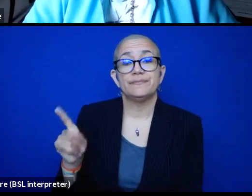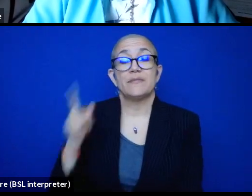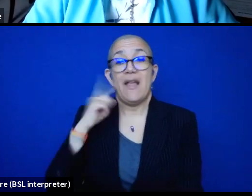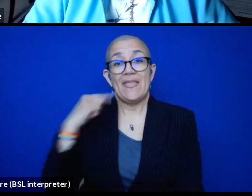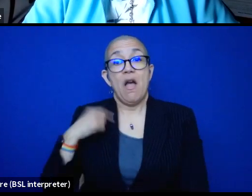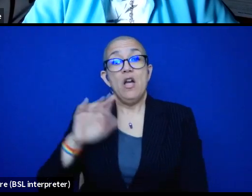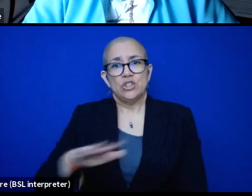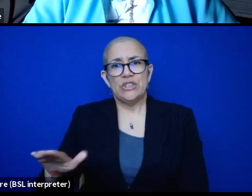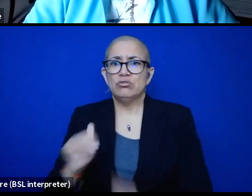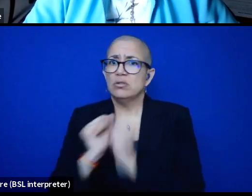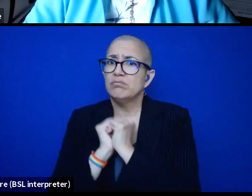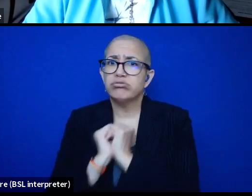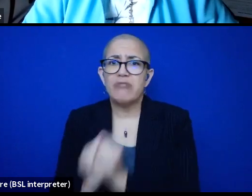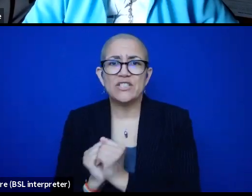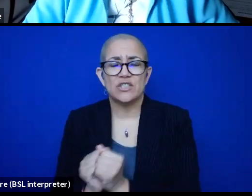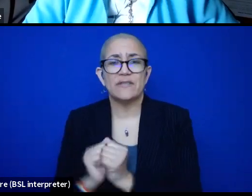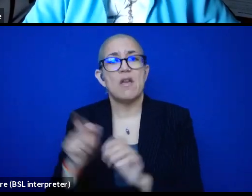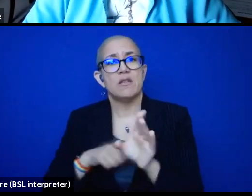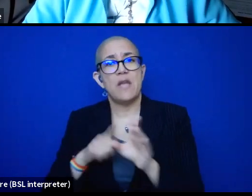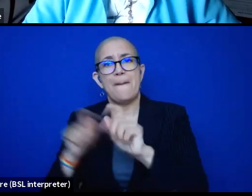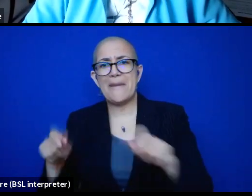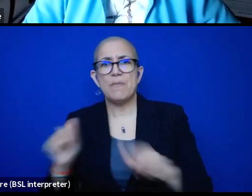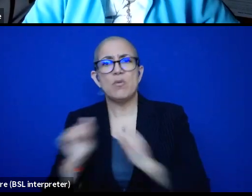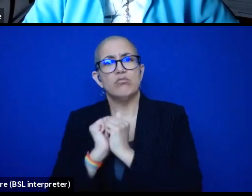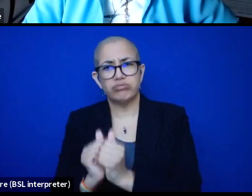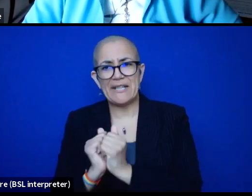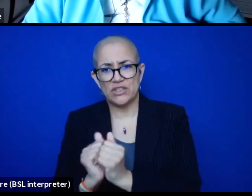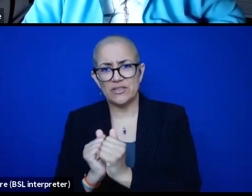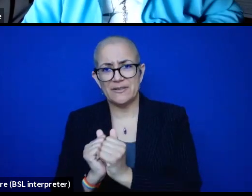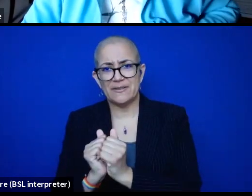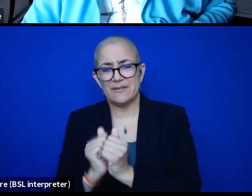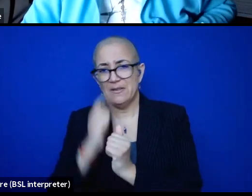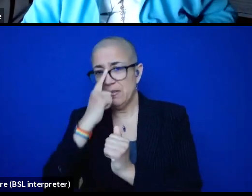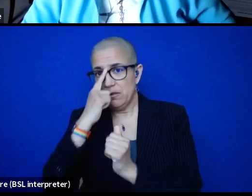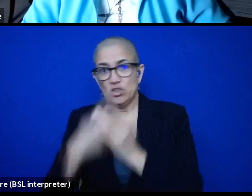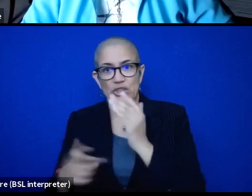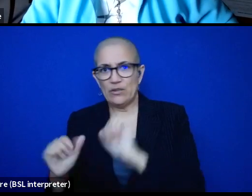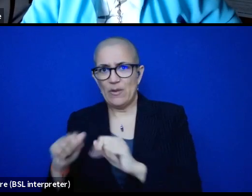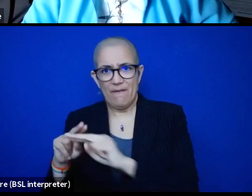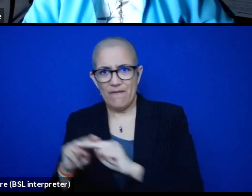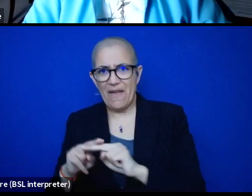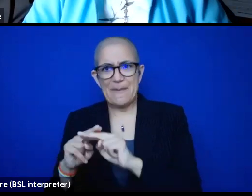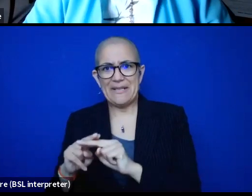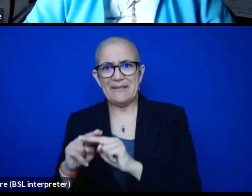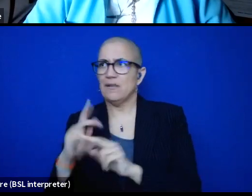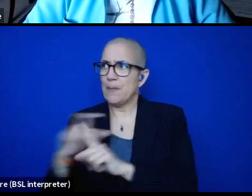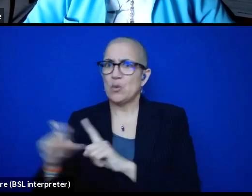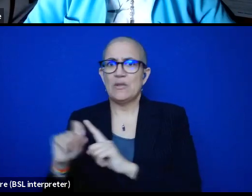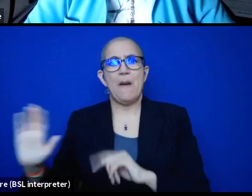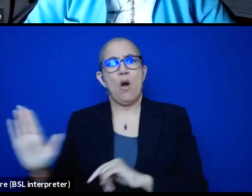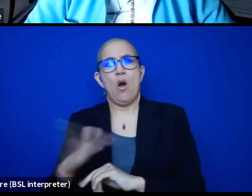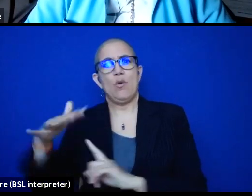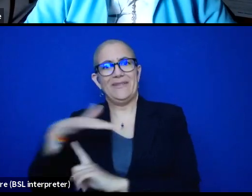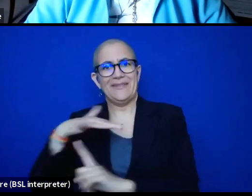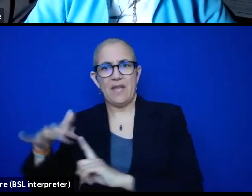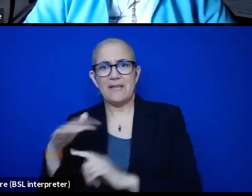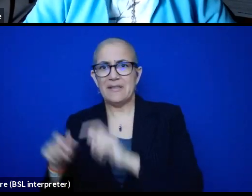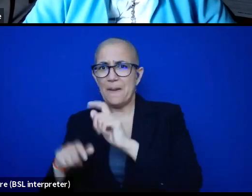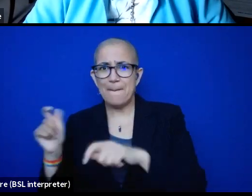so precious, our young people are so precious to not just their families and their community, but our whole society. That, you know, our people are our